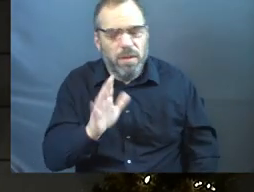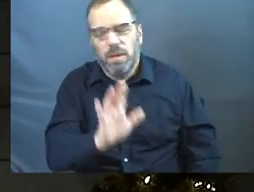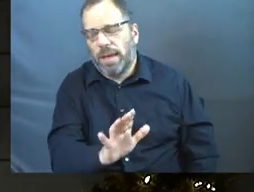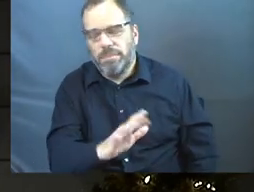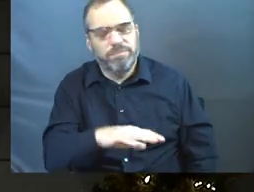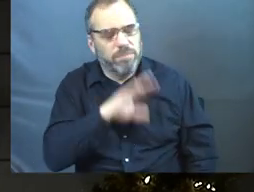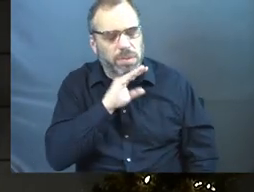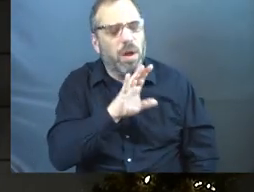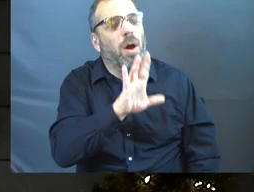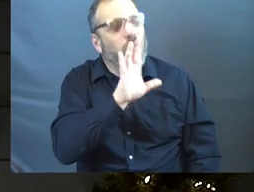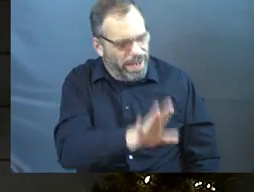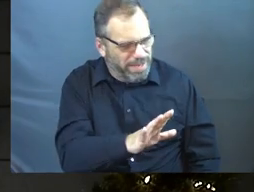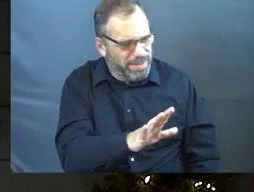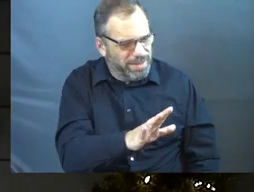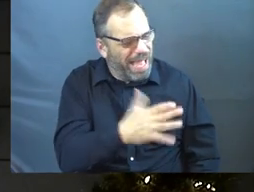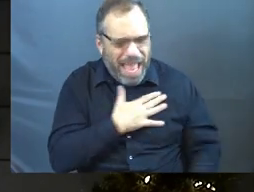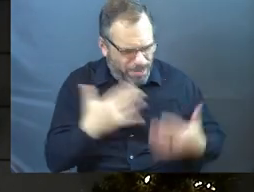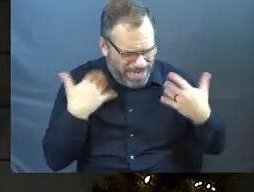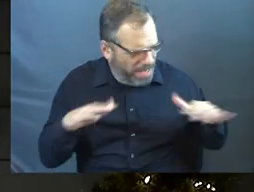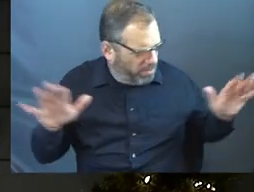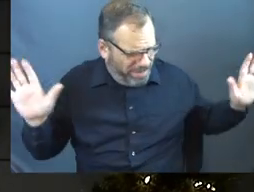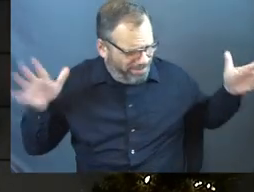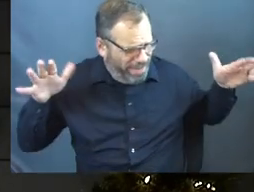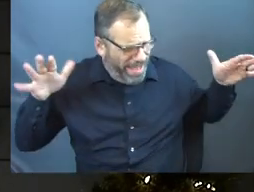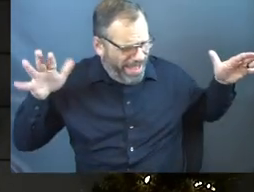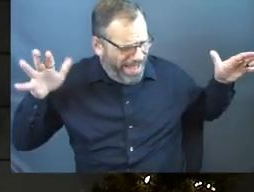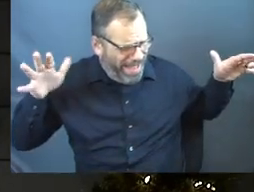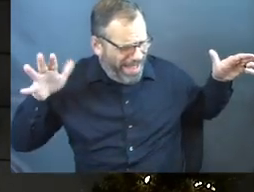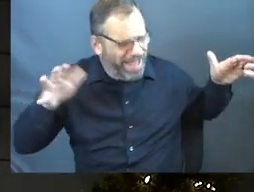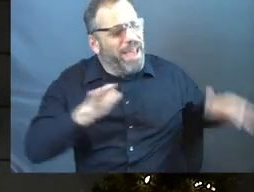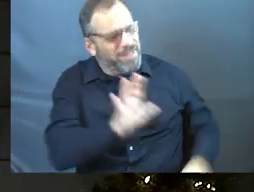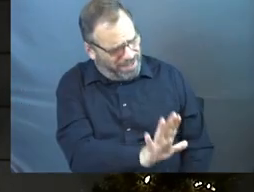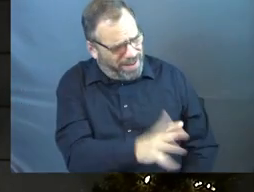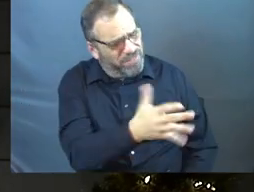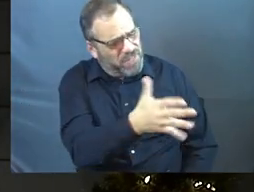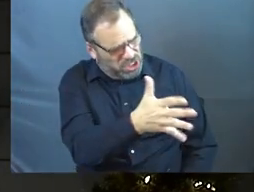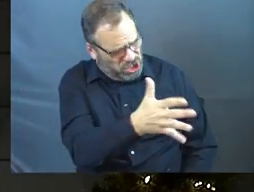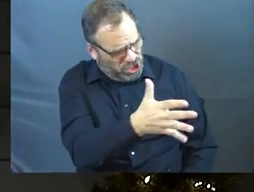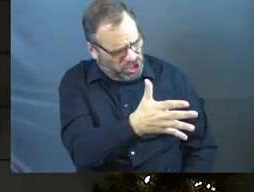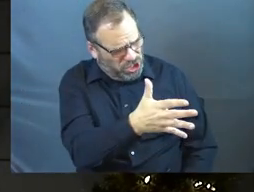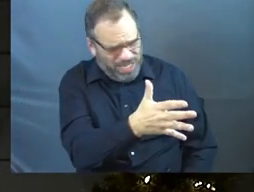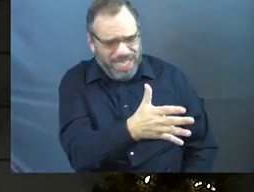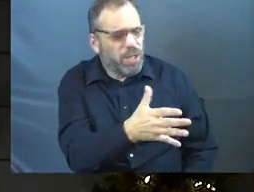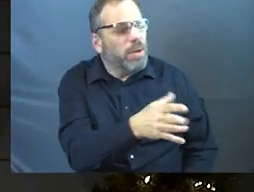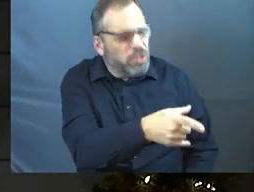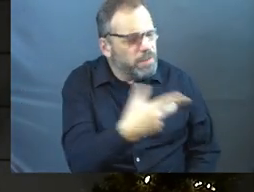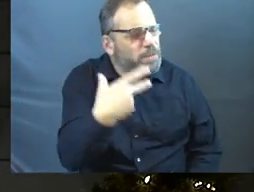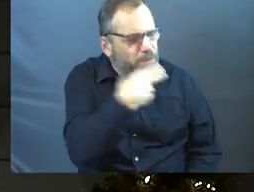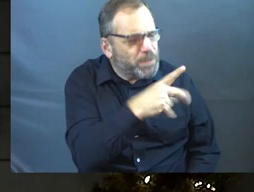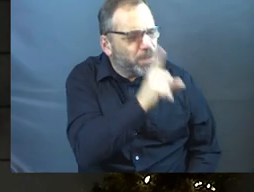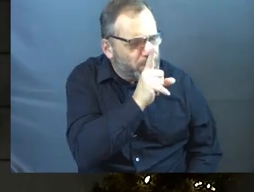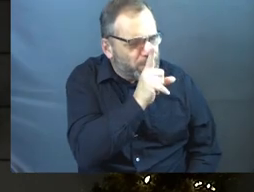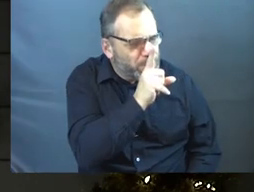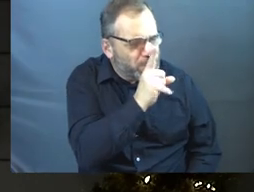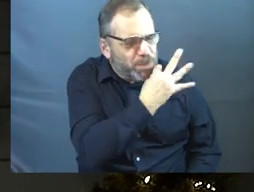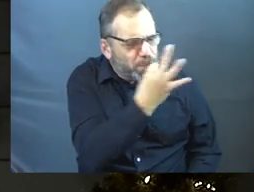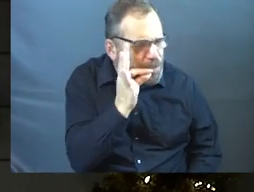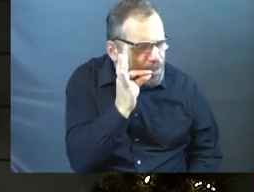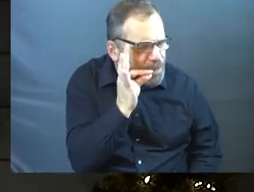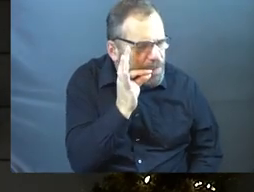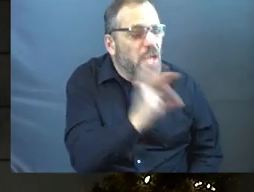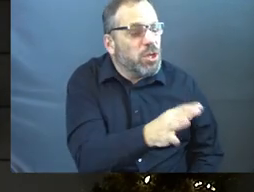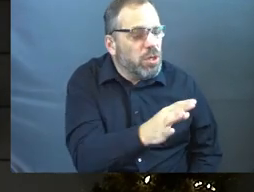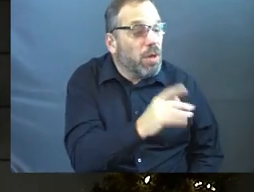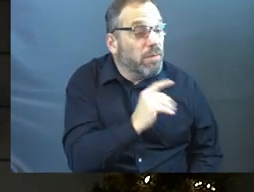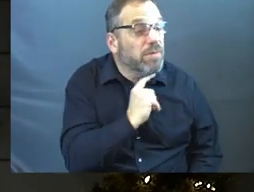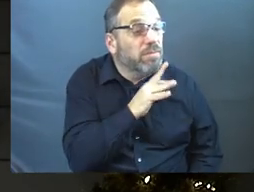right, man, look, like, I'm an angel. Like, I just appeared to you. Why don't you chill out? And matter of fact, you're not allowed to talk, okay? It's literally, he's like, you know what? I'm going to